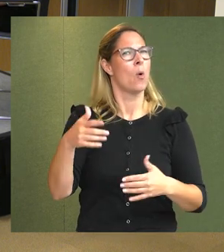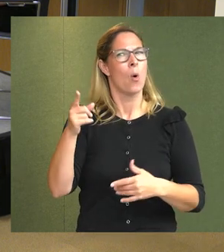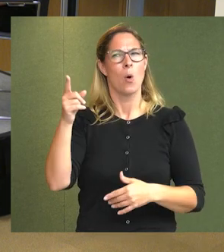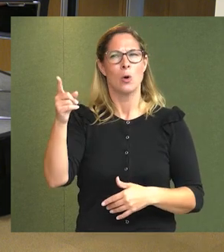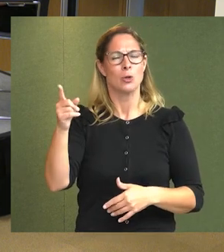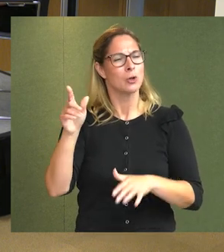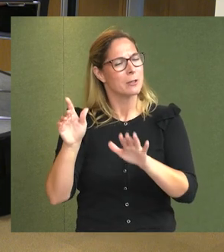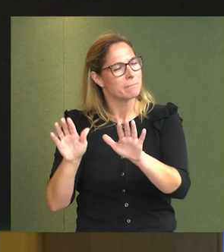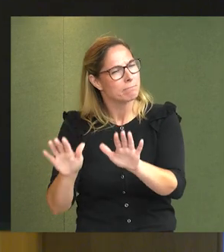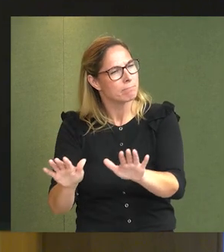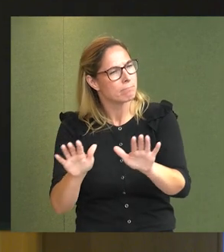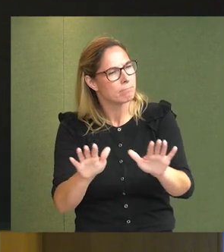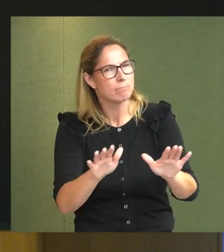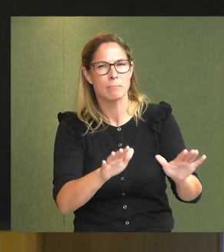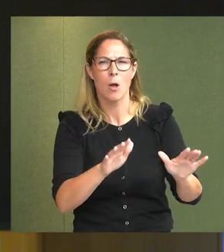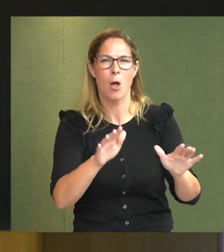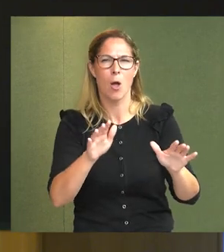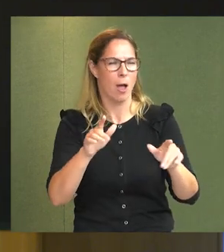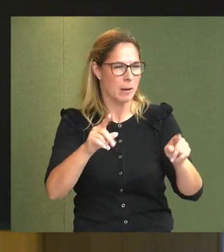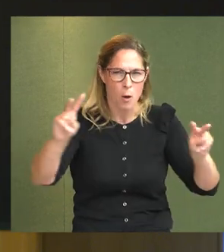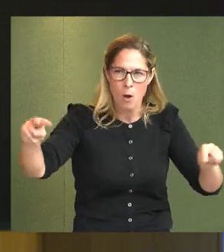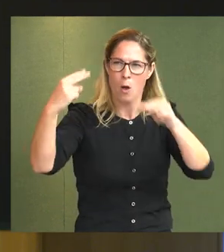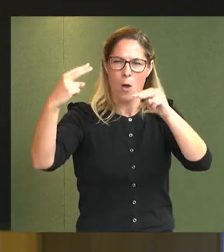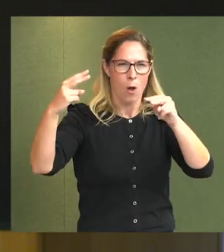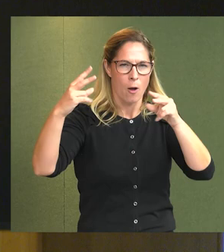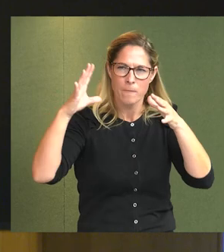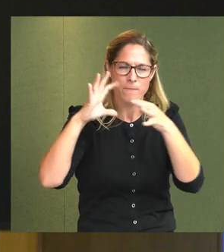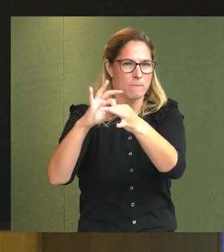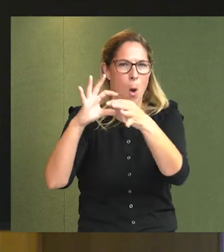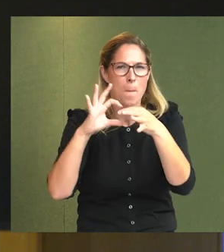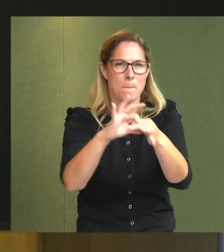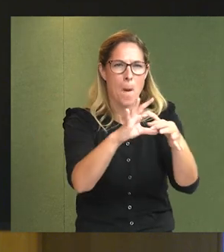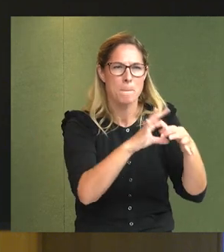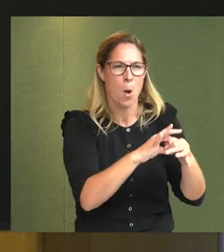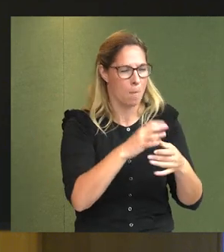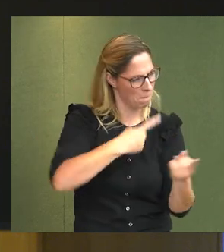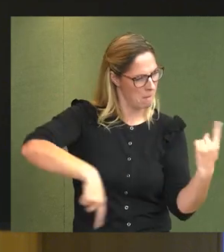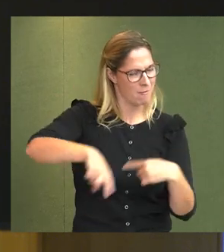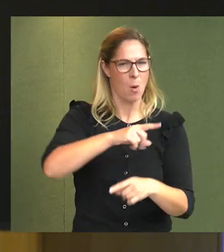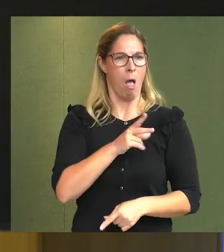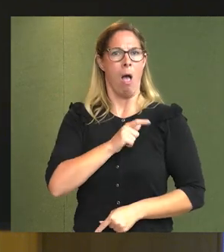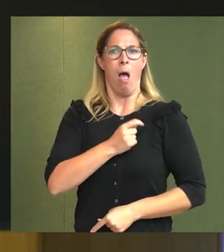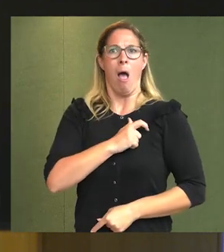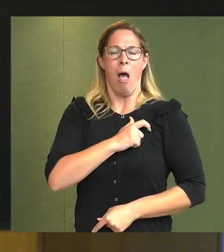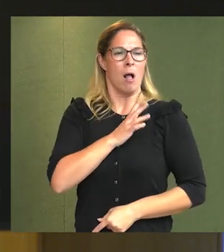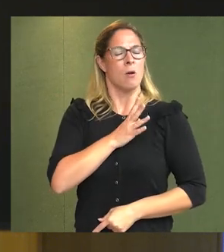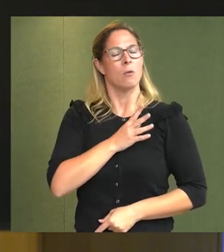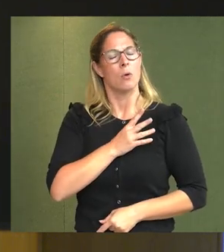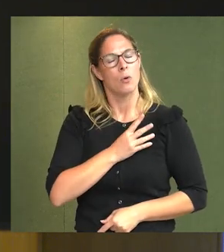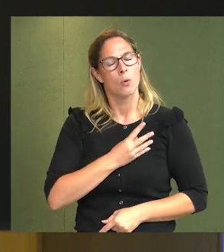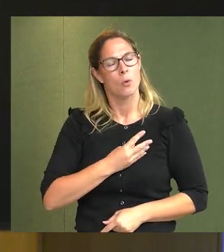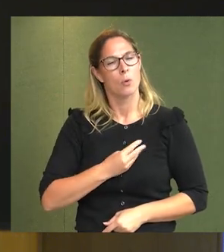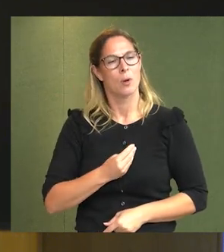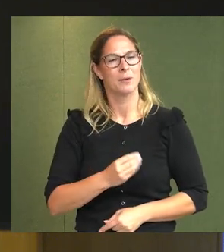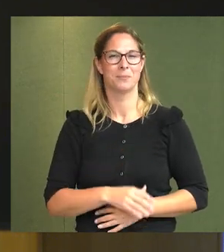her attention. I also saw the former Prince of Wales when I had the privilege of meeting him and his